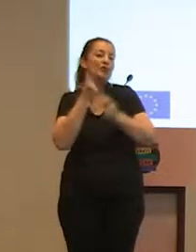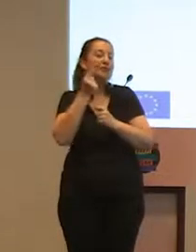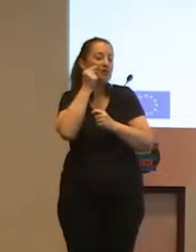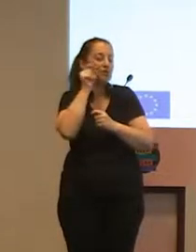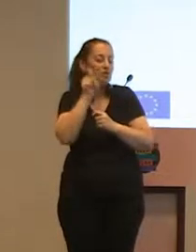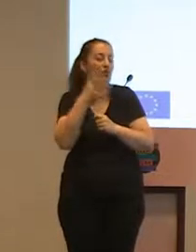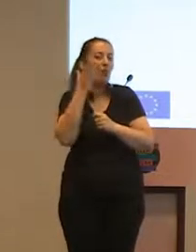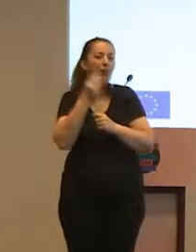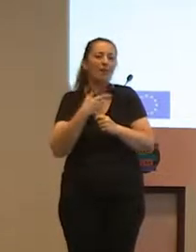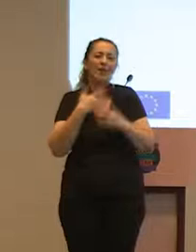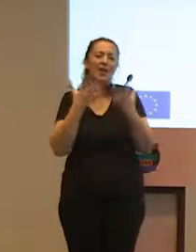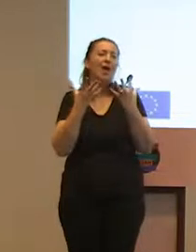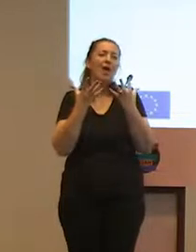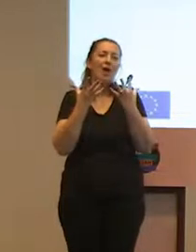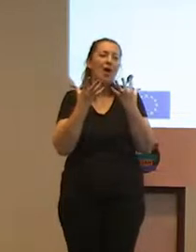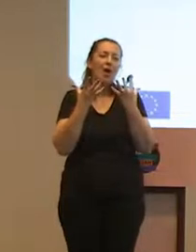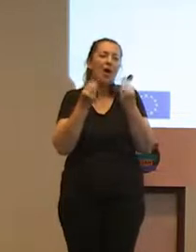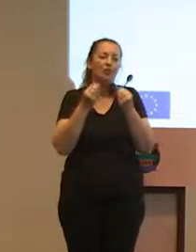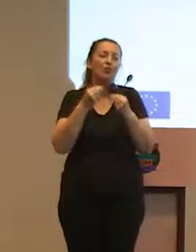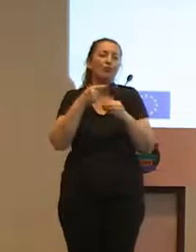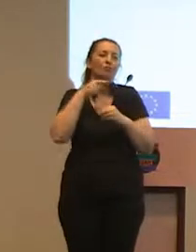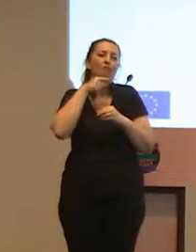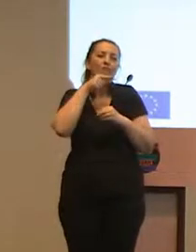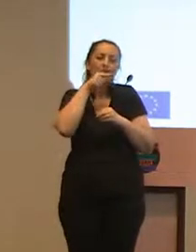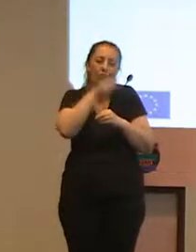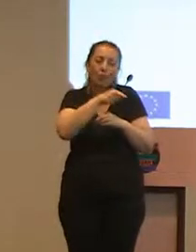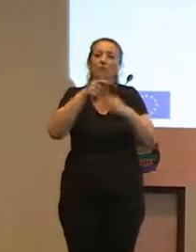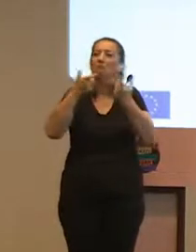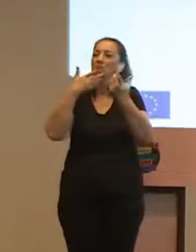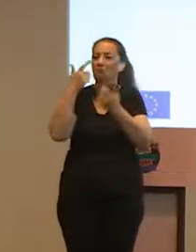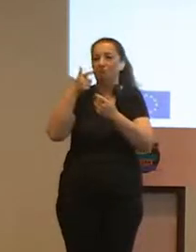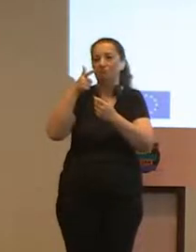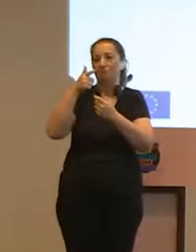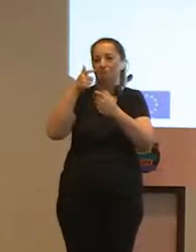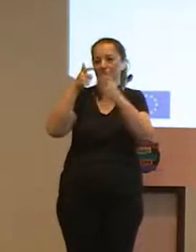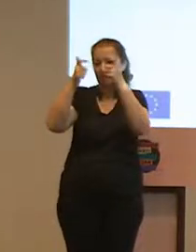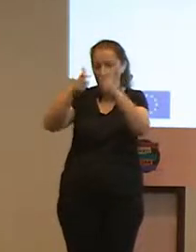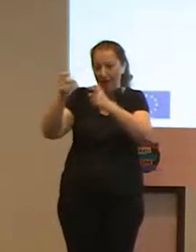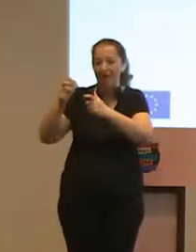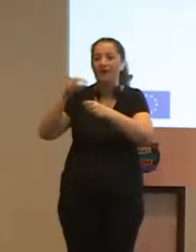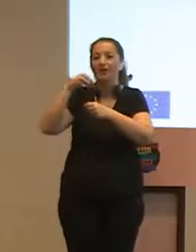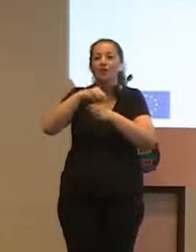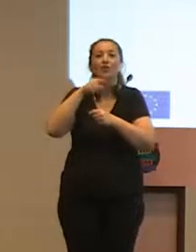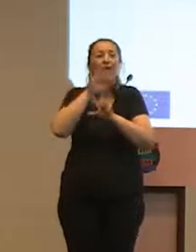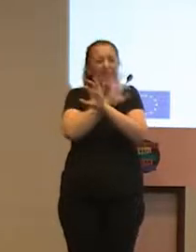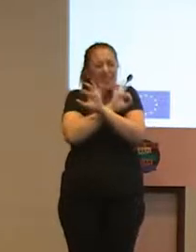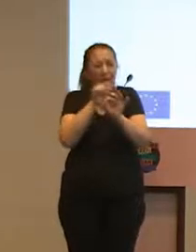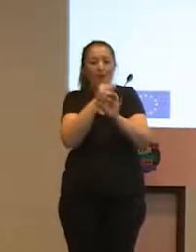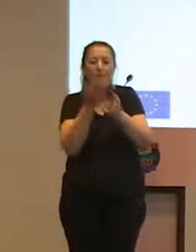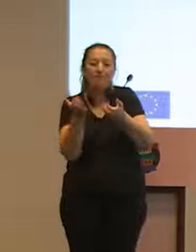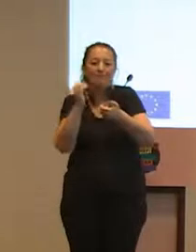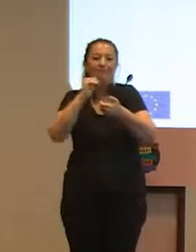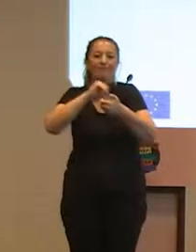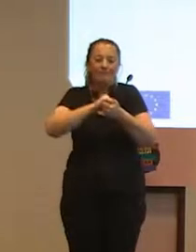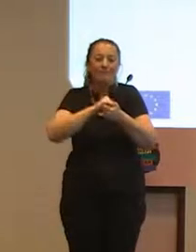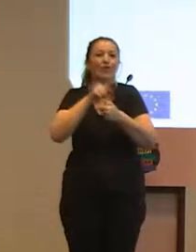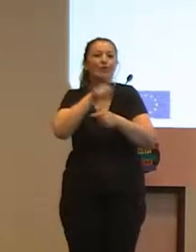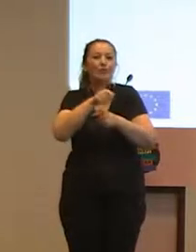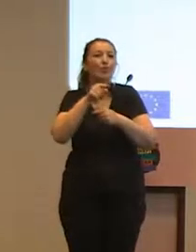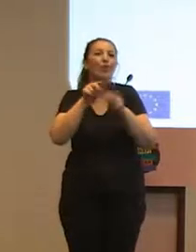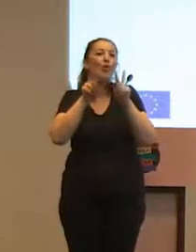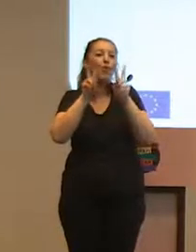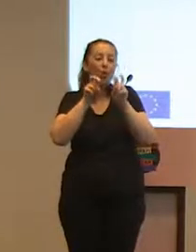society yes it's very important that's also something that really